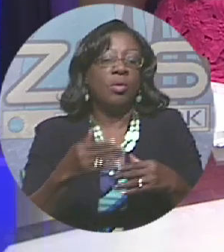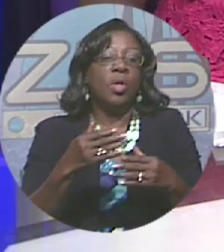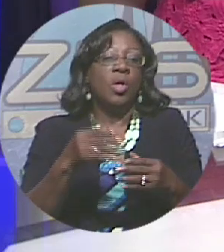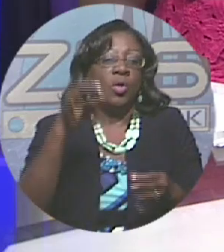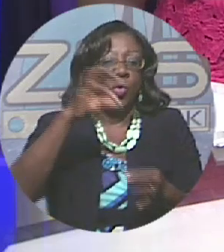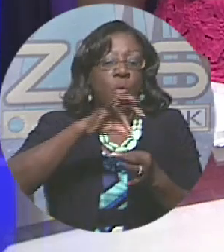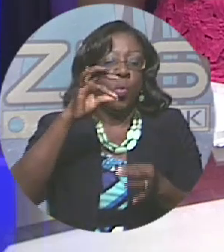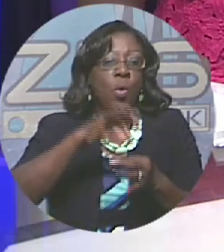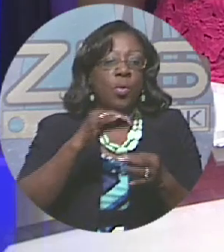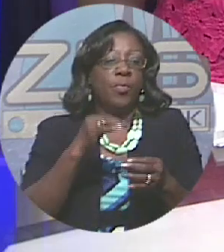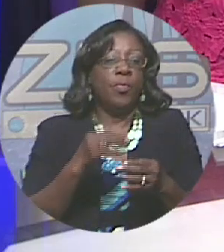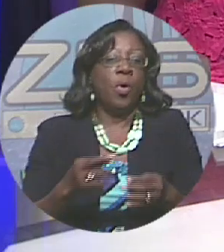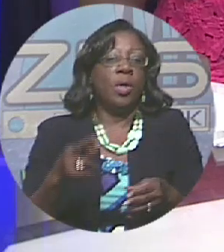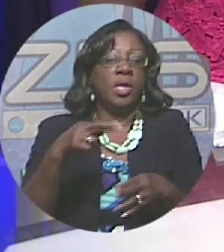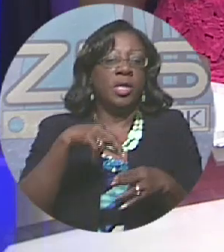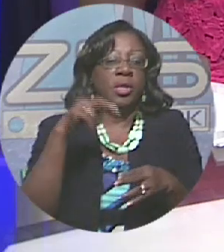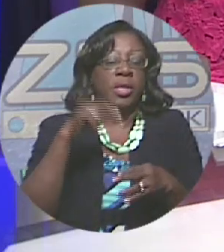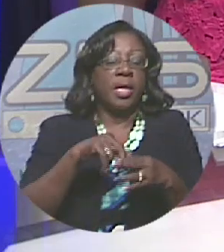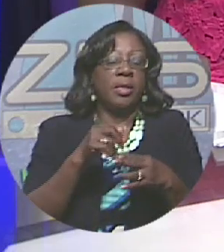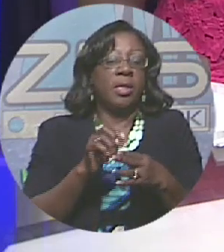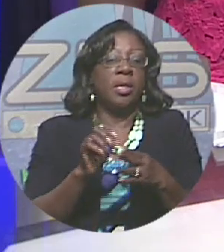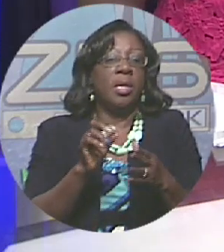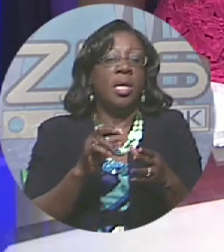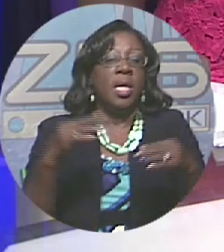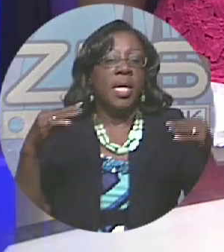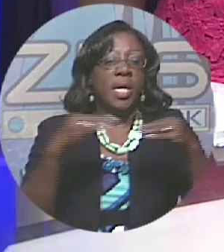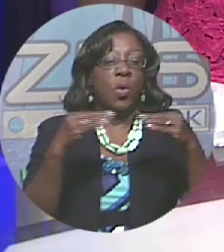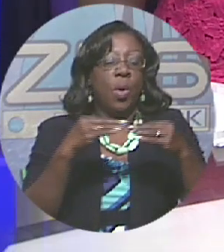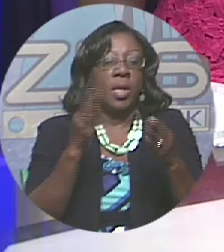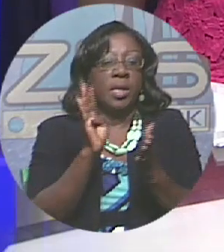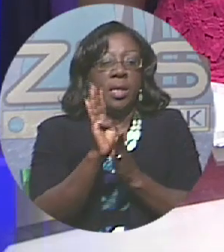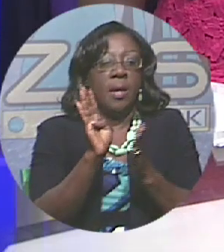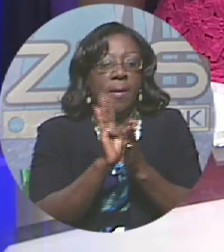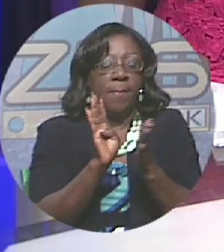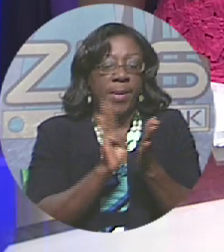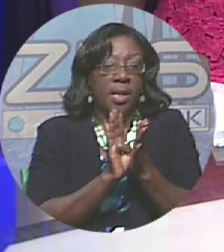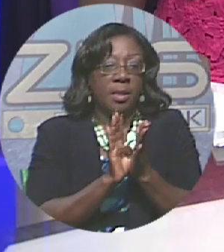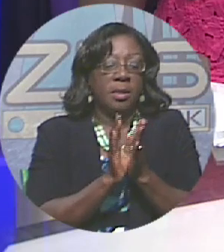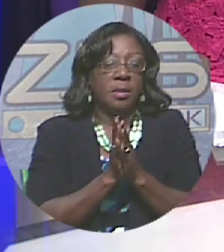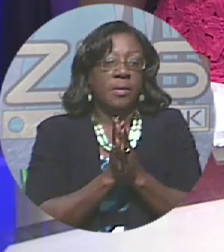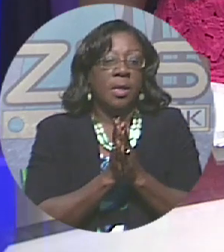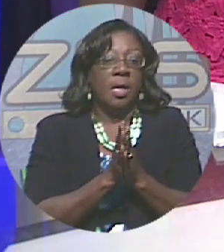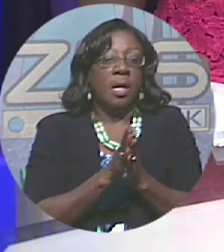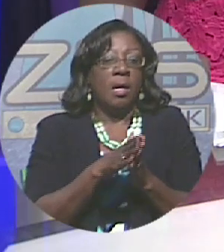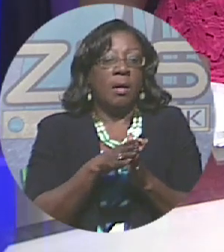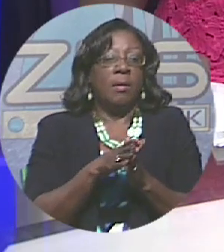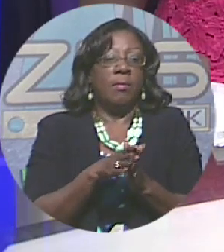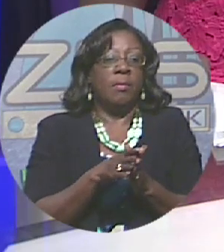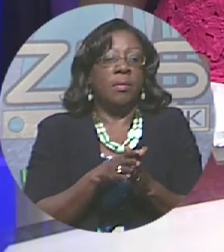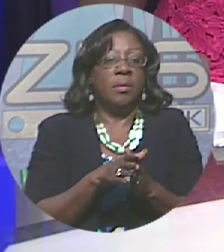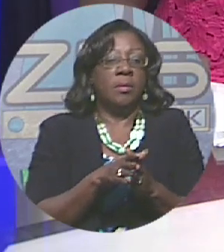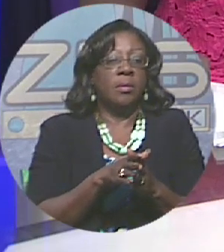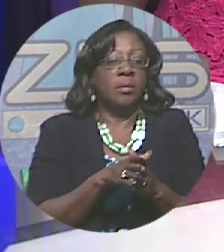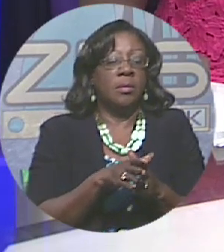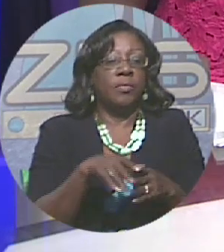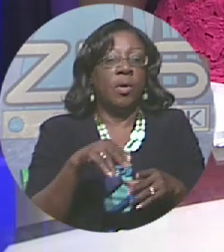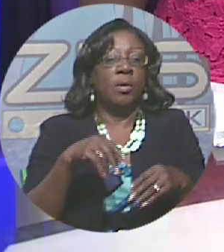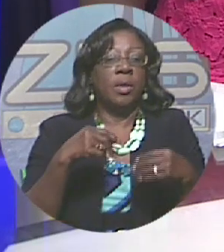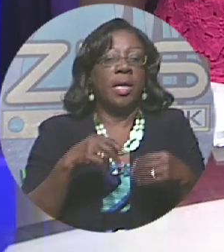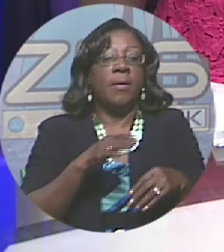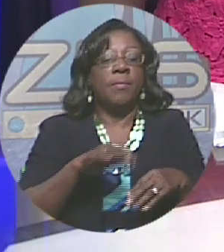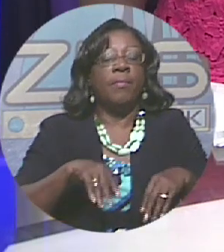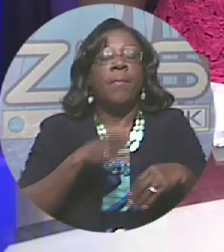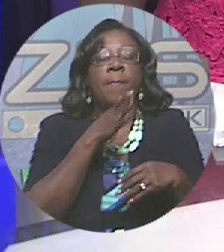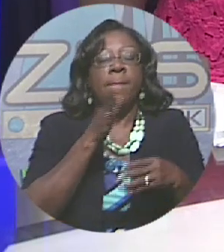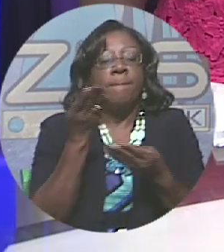to those gender equality bills. They're designed to allow the children of foreign Bahamian women to obtain citizenship just